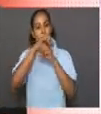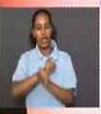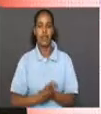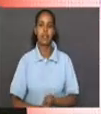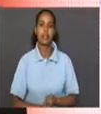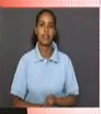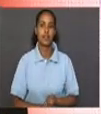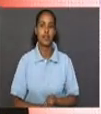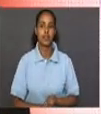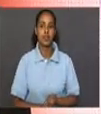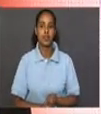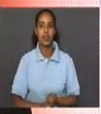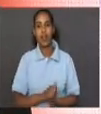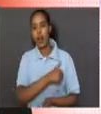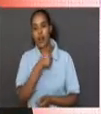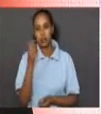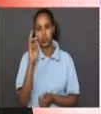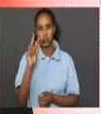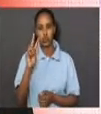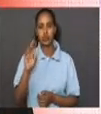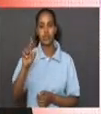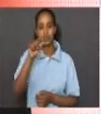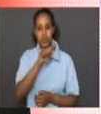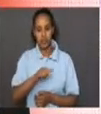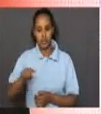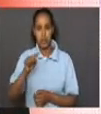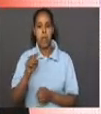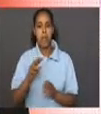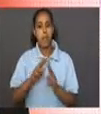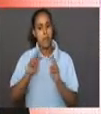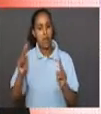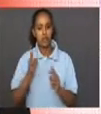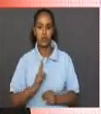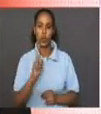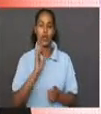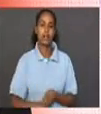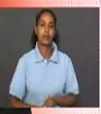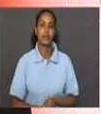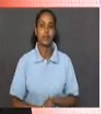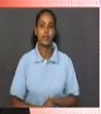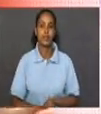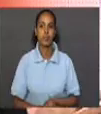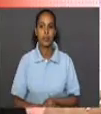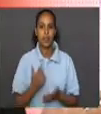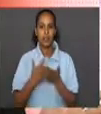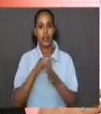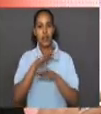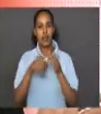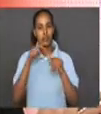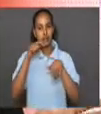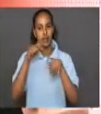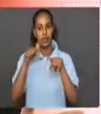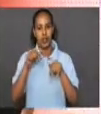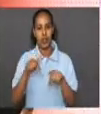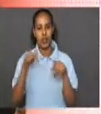complete. The other two cycles are much quicker. This is all the time